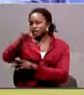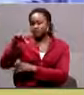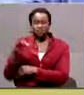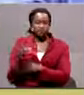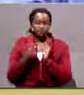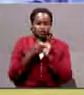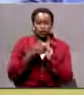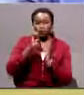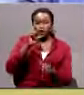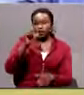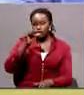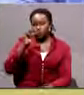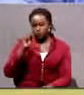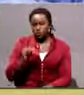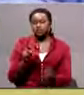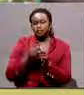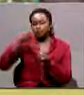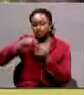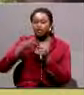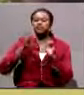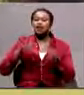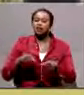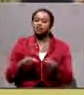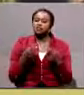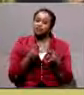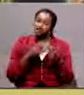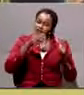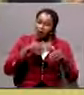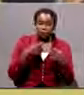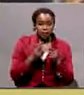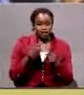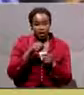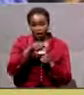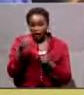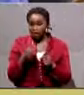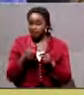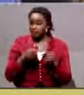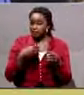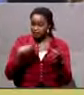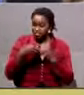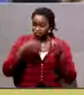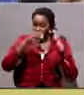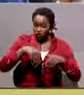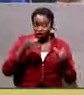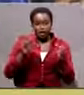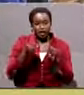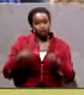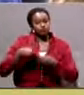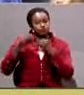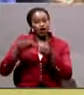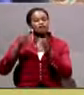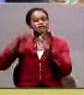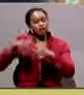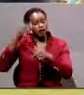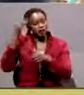like Elgon and Jigezi. However, any genetically engineered agricultural material cannot be released to the farmers